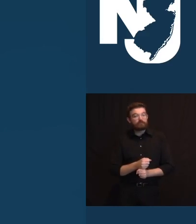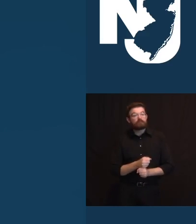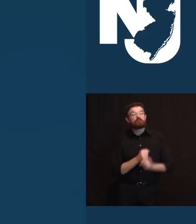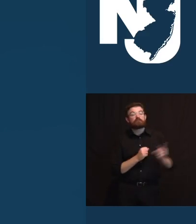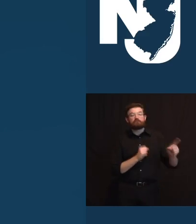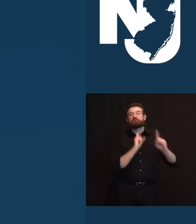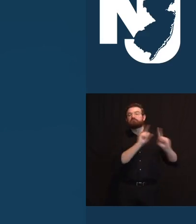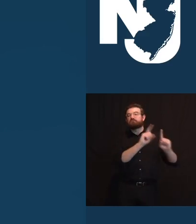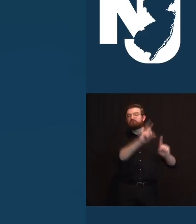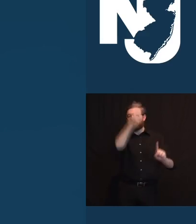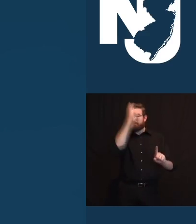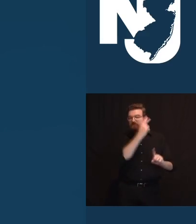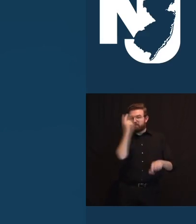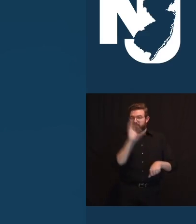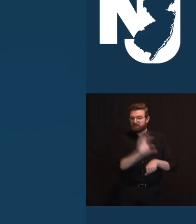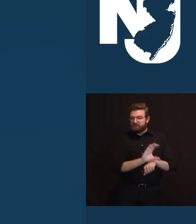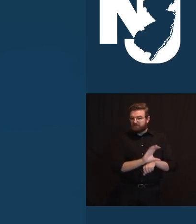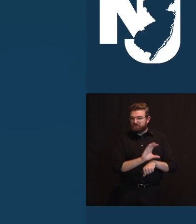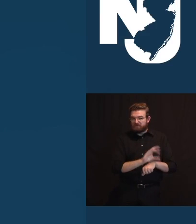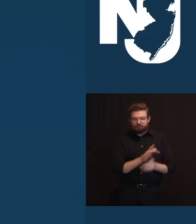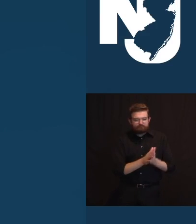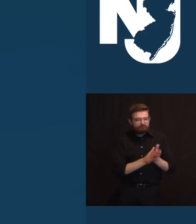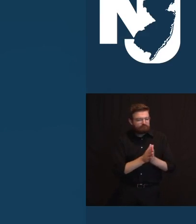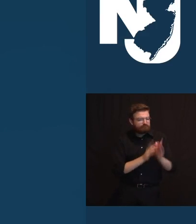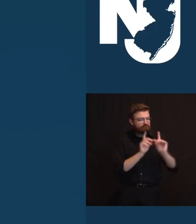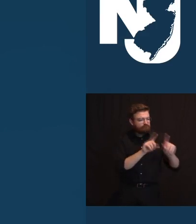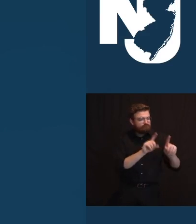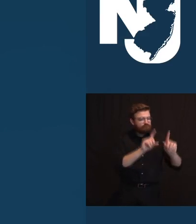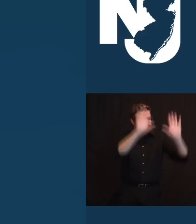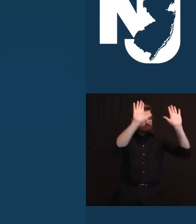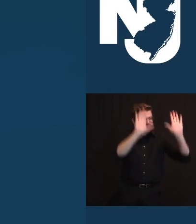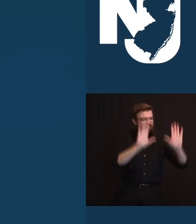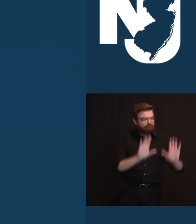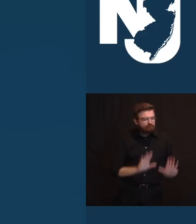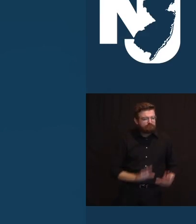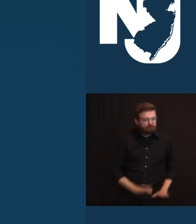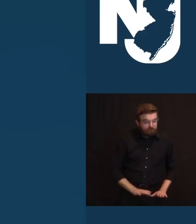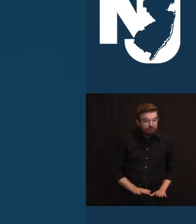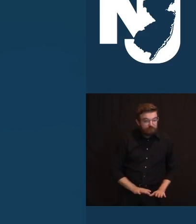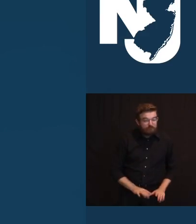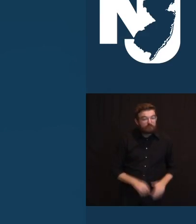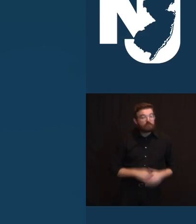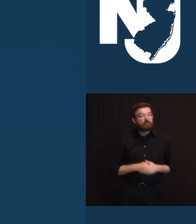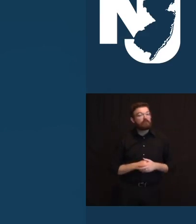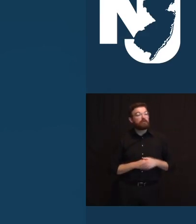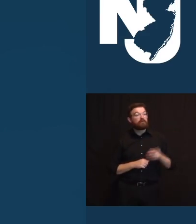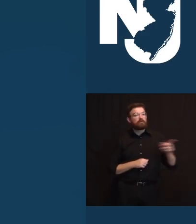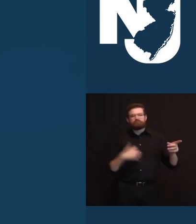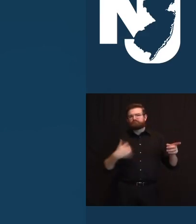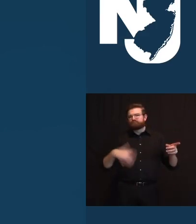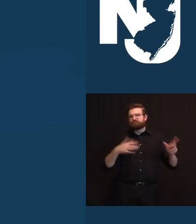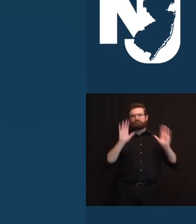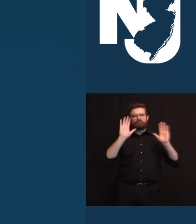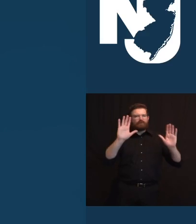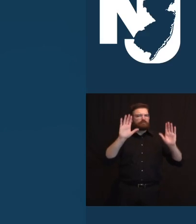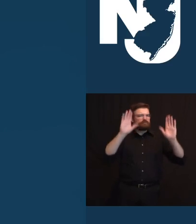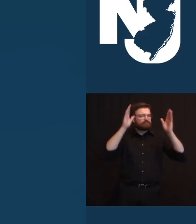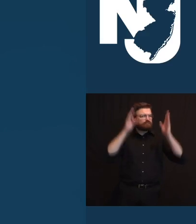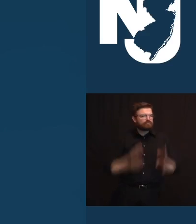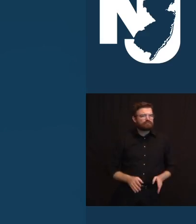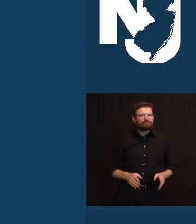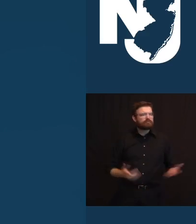in Glen Rock. All who knew her will remember Irma as a woman who found joy in everyday life and shared that